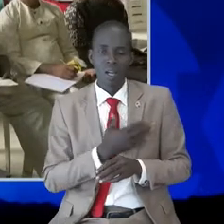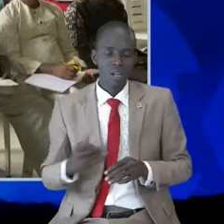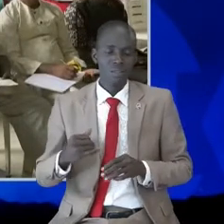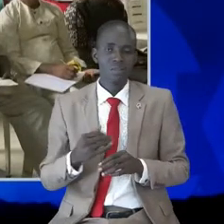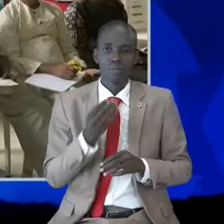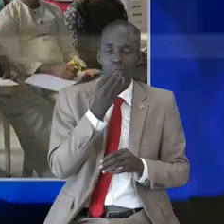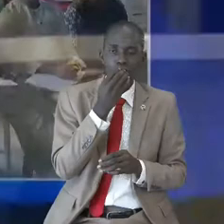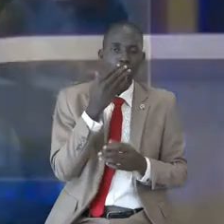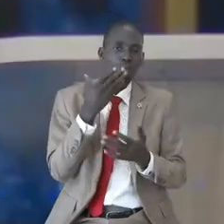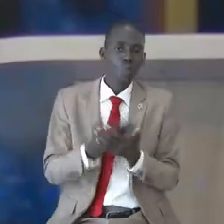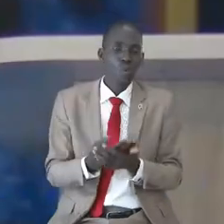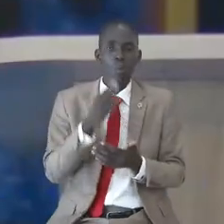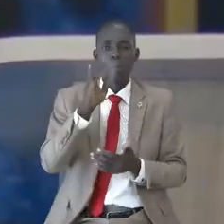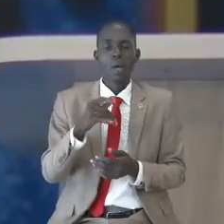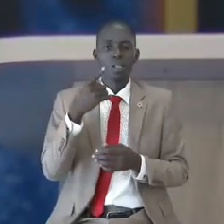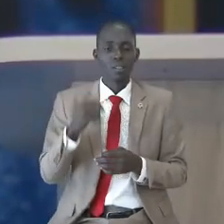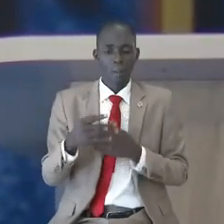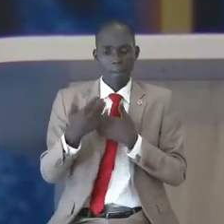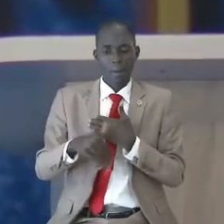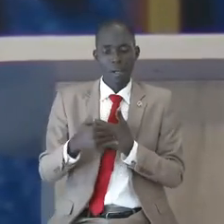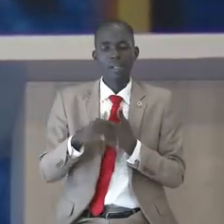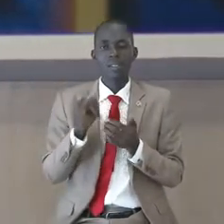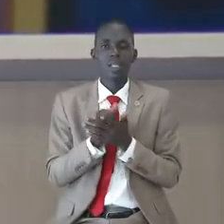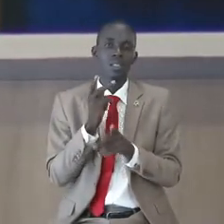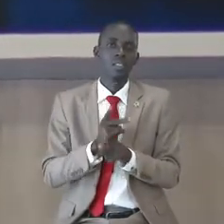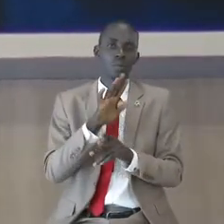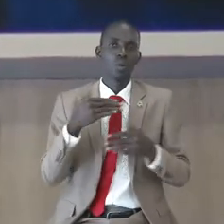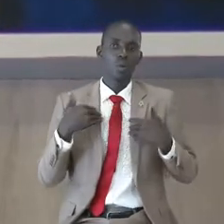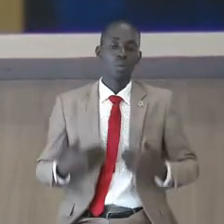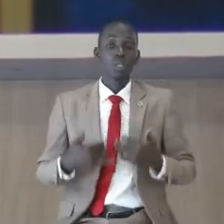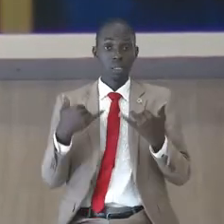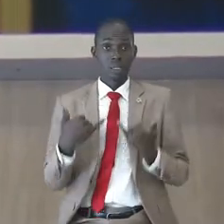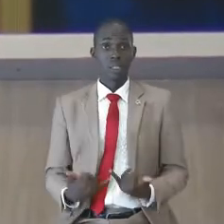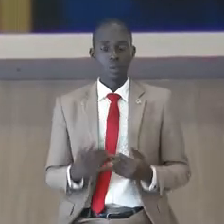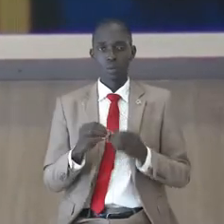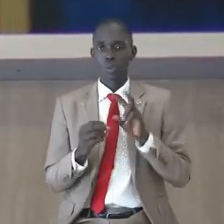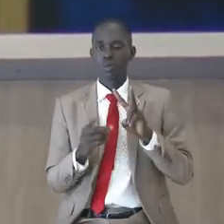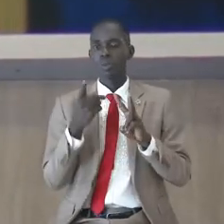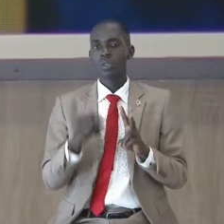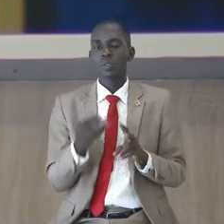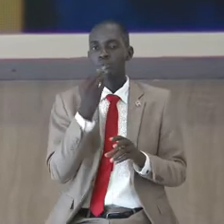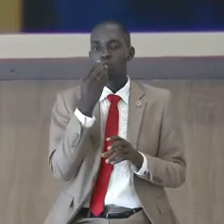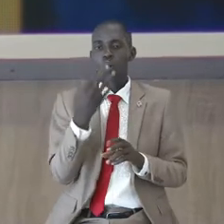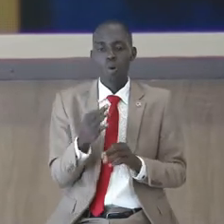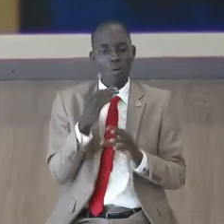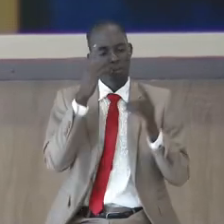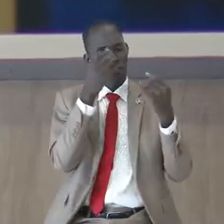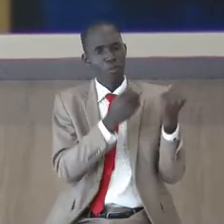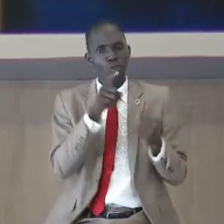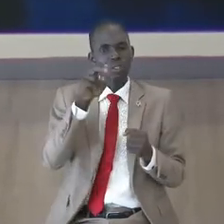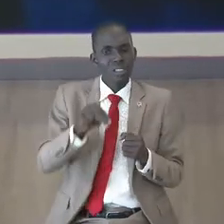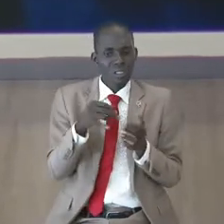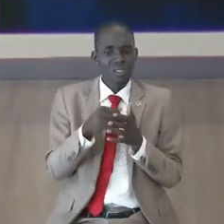by the bread that feeds your body. Now the food of faith, we need to take that every time. You take it